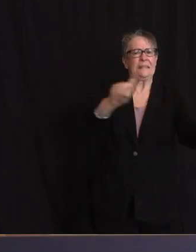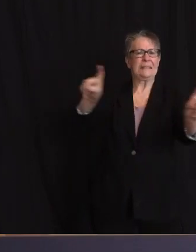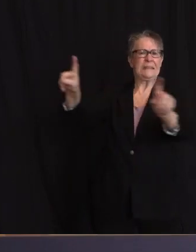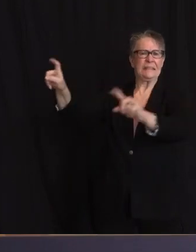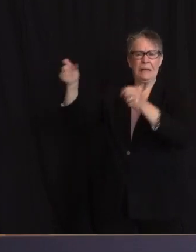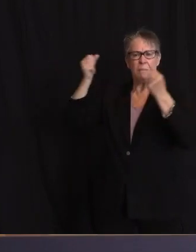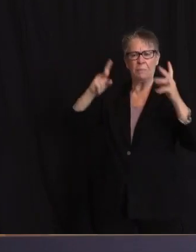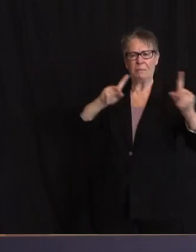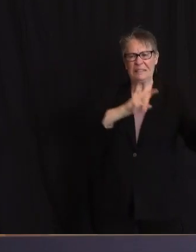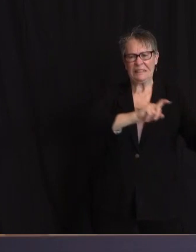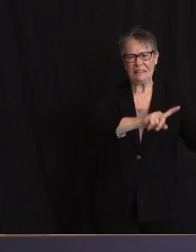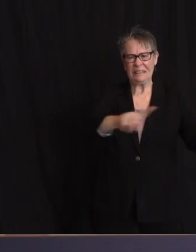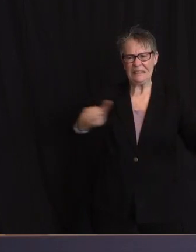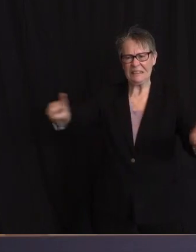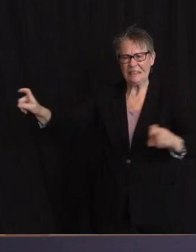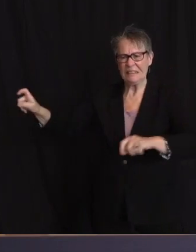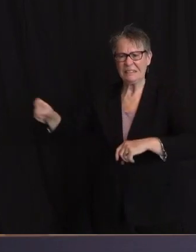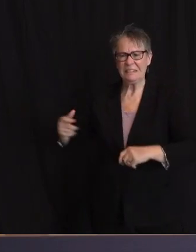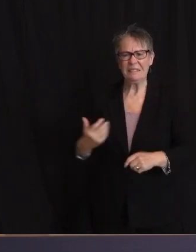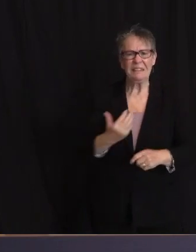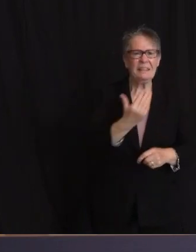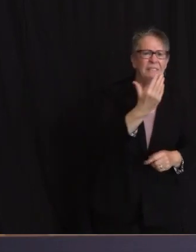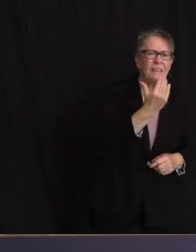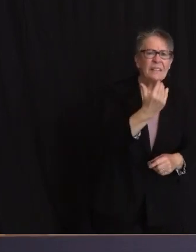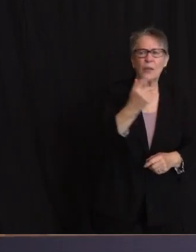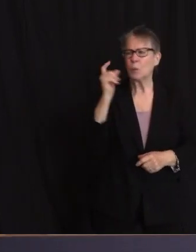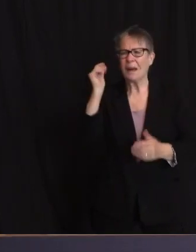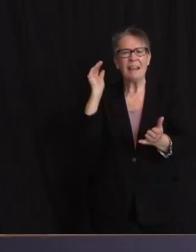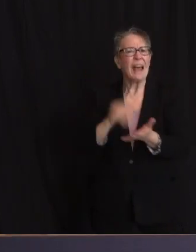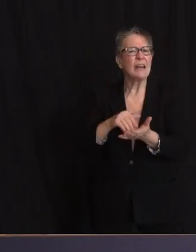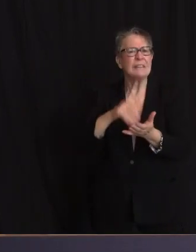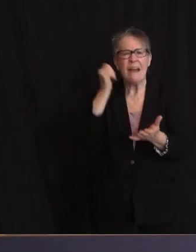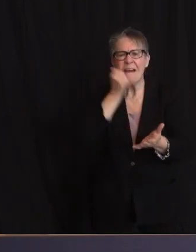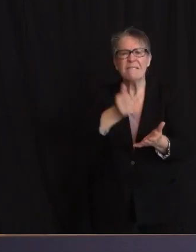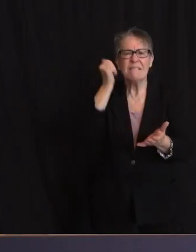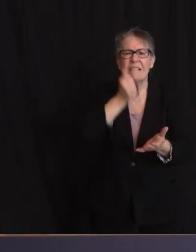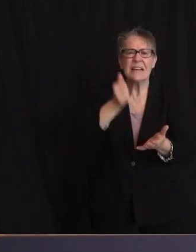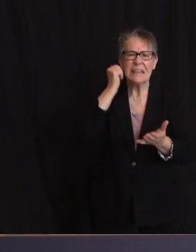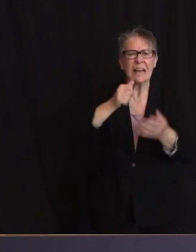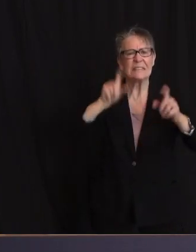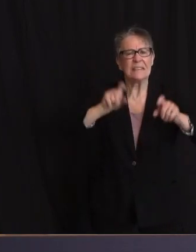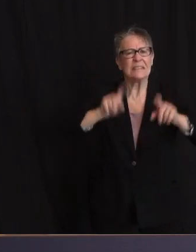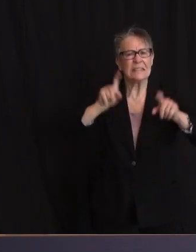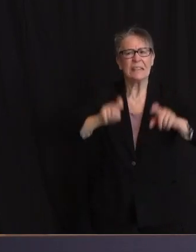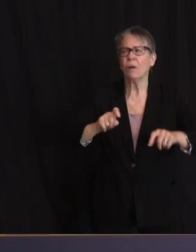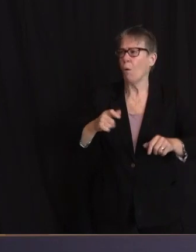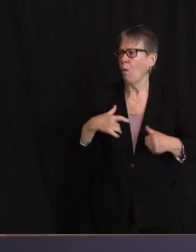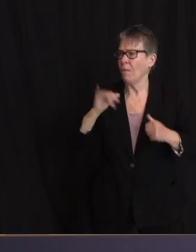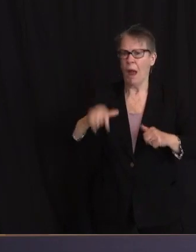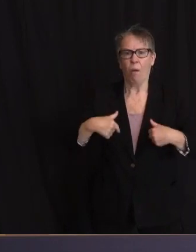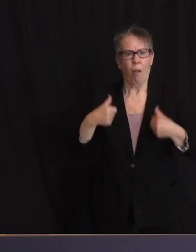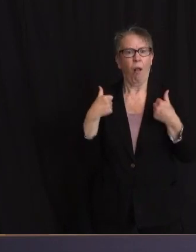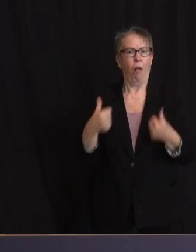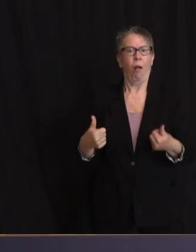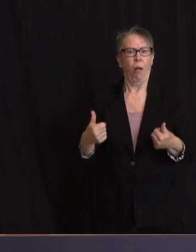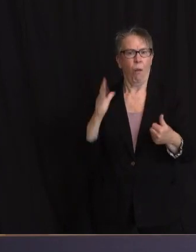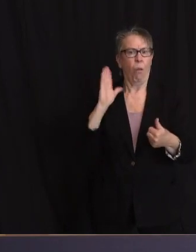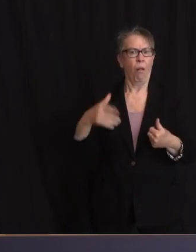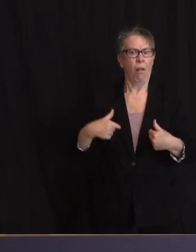probably far more importantly is that tests you get back within 24 hours, not 5 to 7